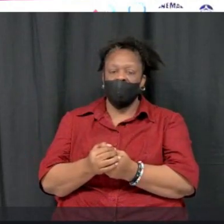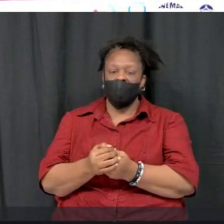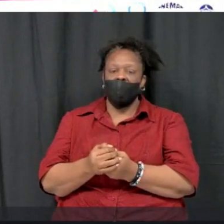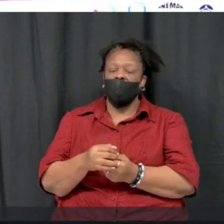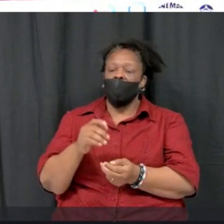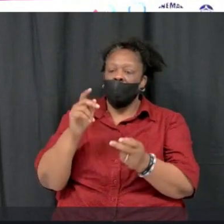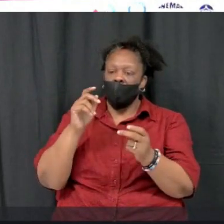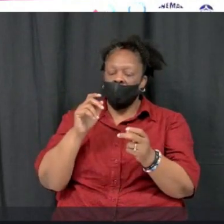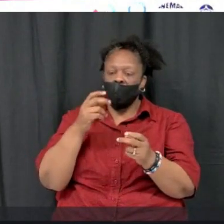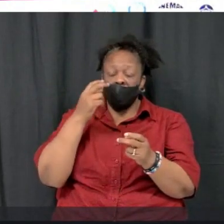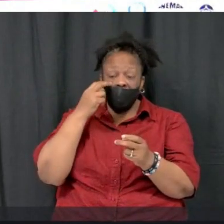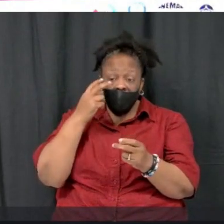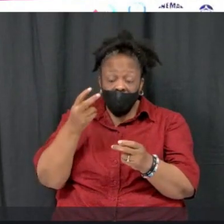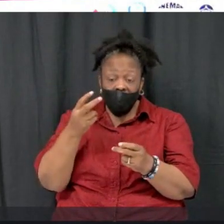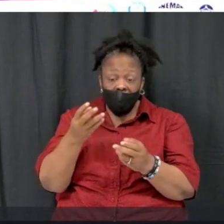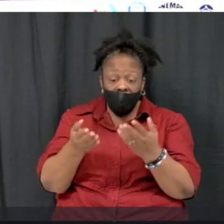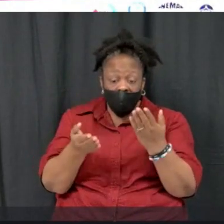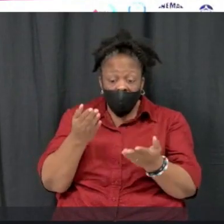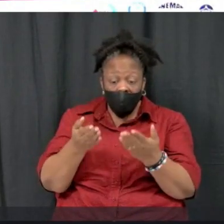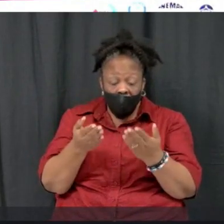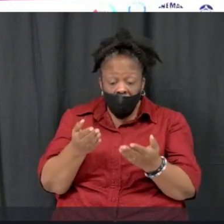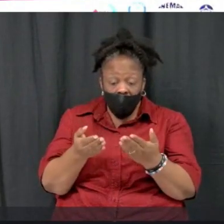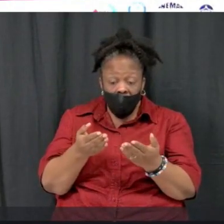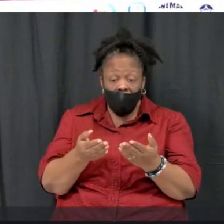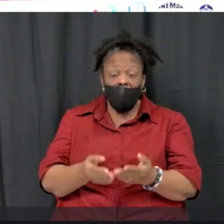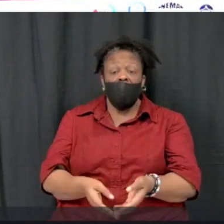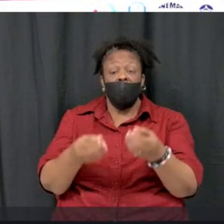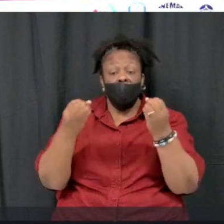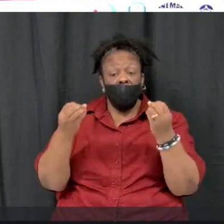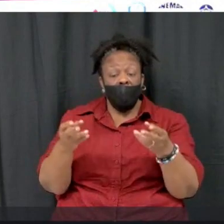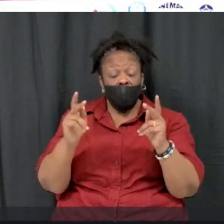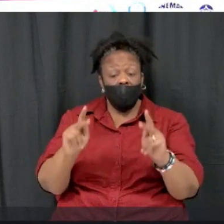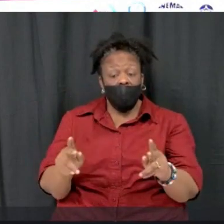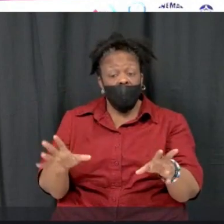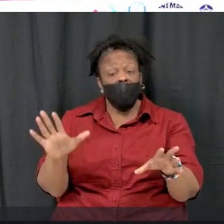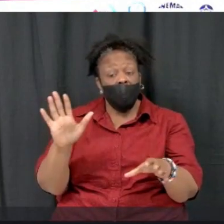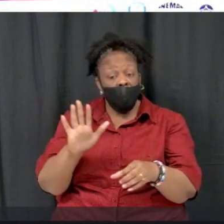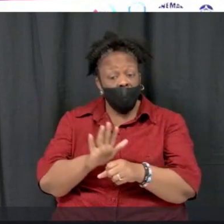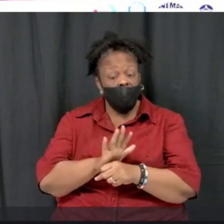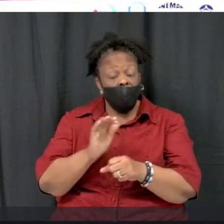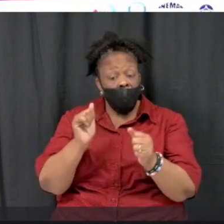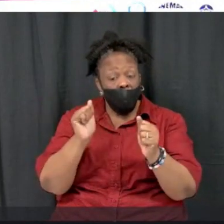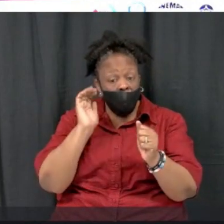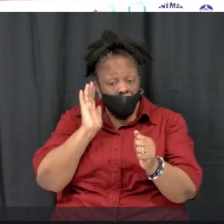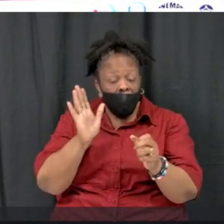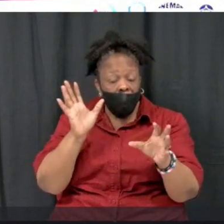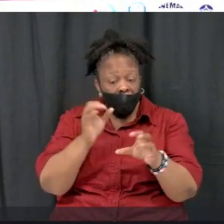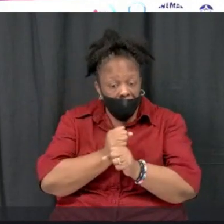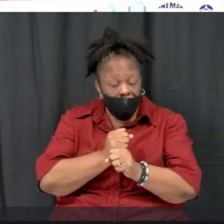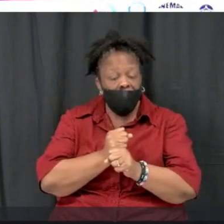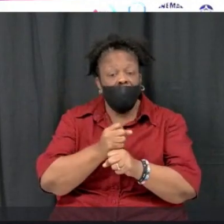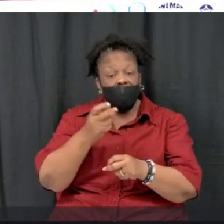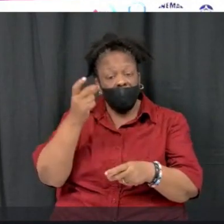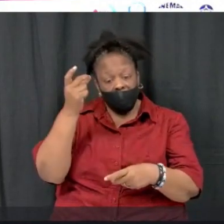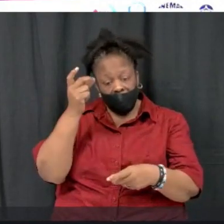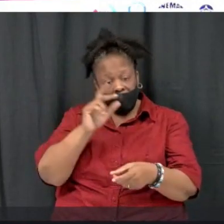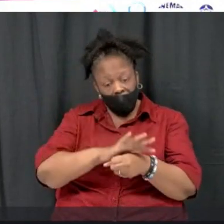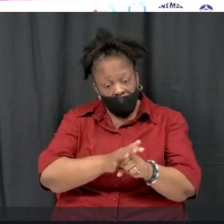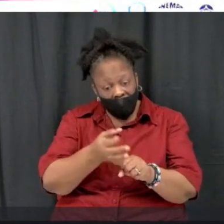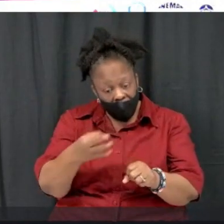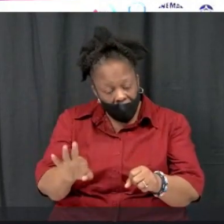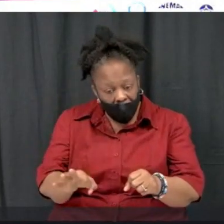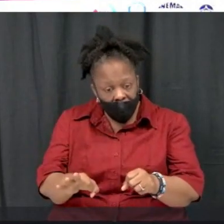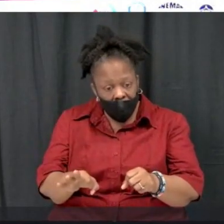community outbreak on our hands that this country cannot afford. Neither can our health authorities or the health